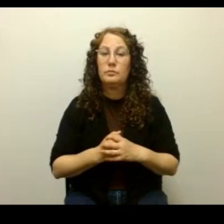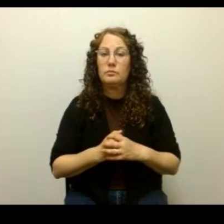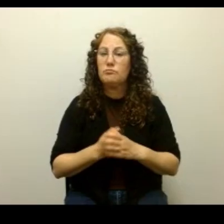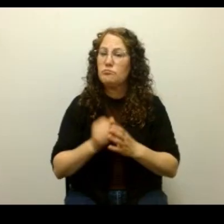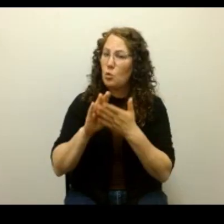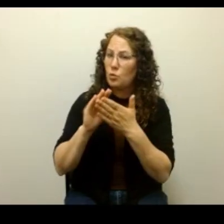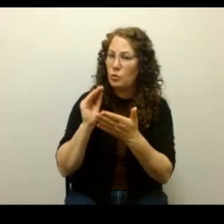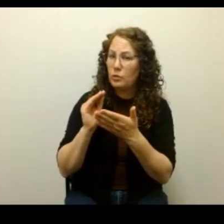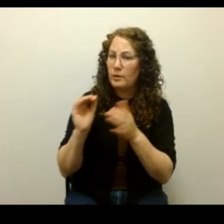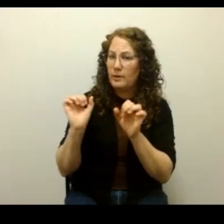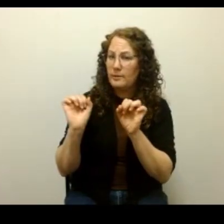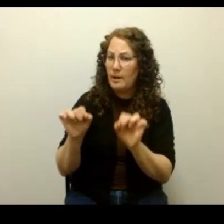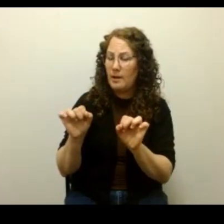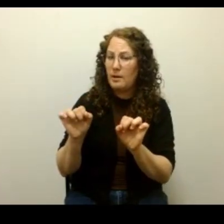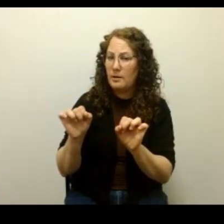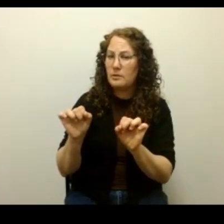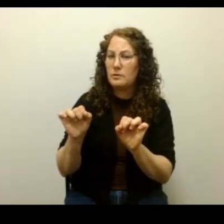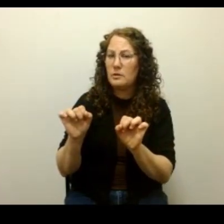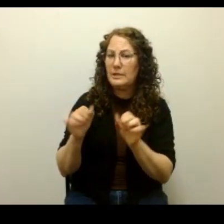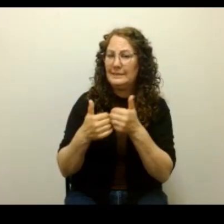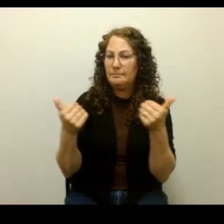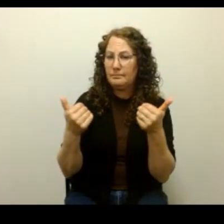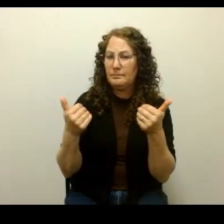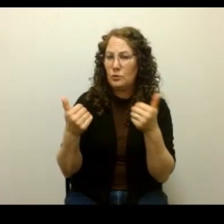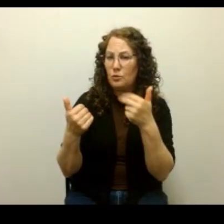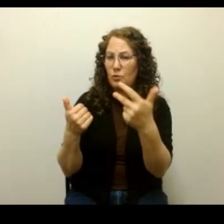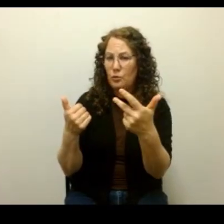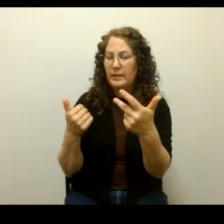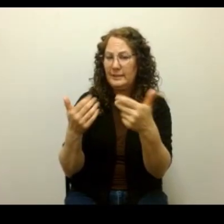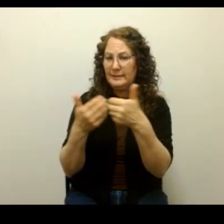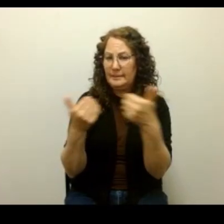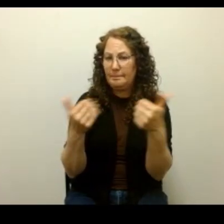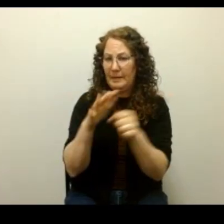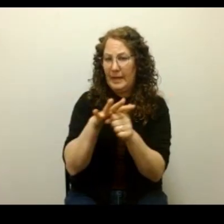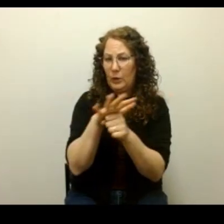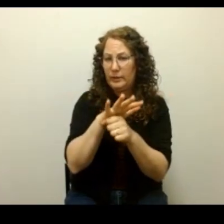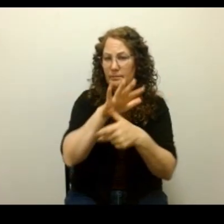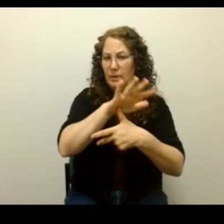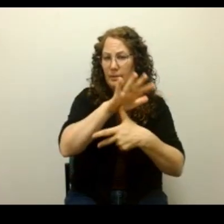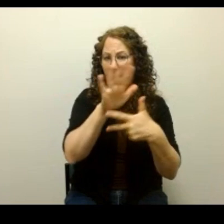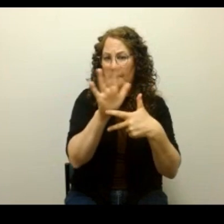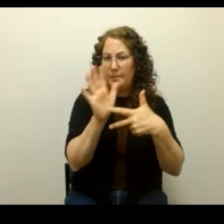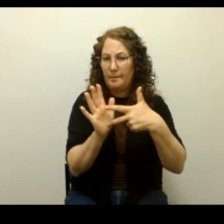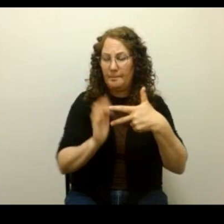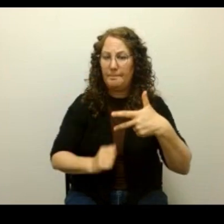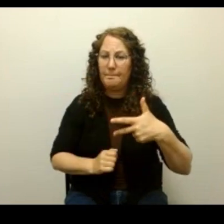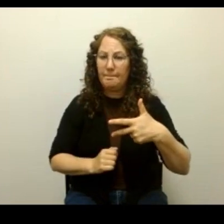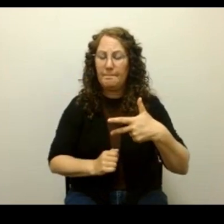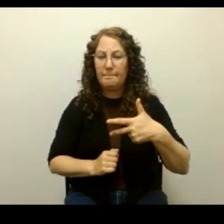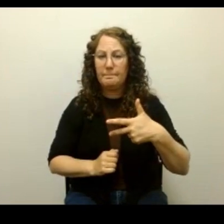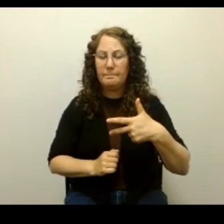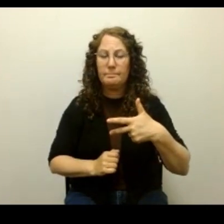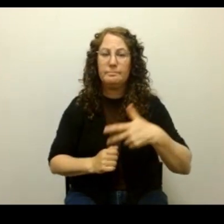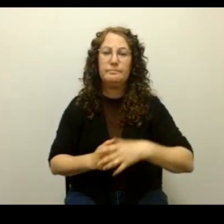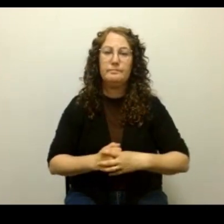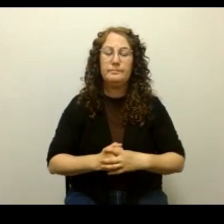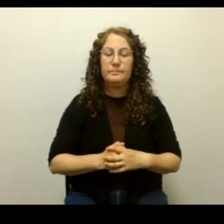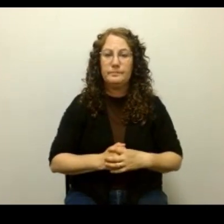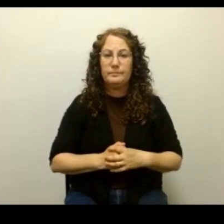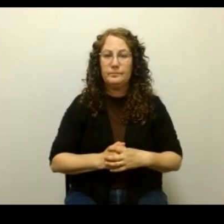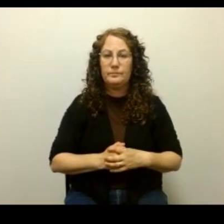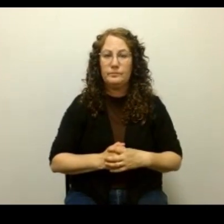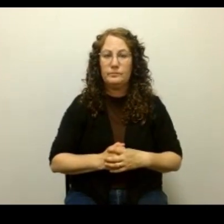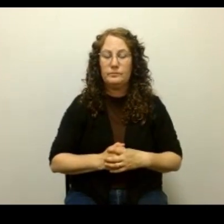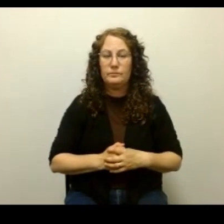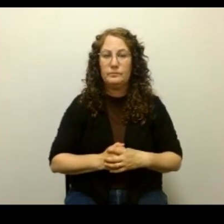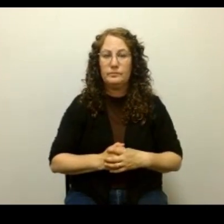learning can be categorized into 3 distinct areas.